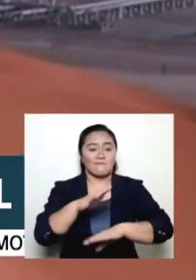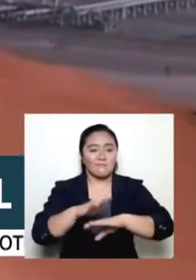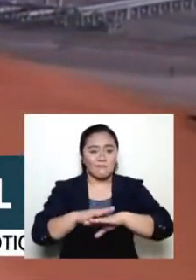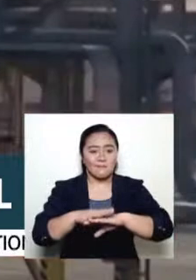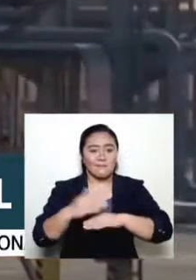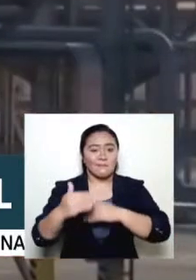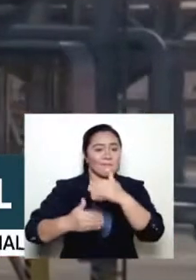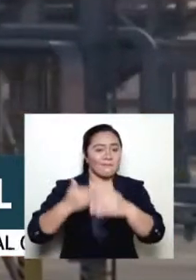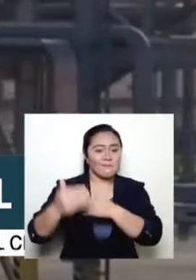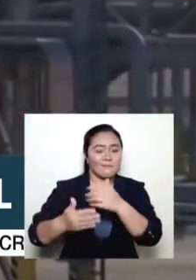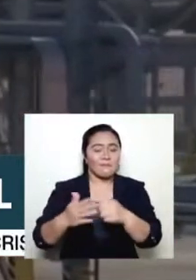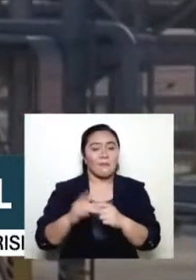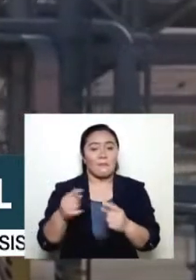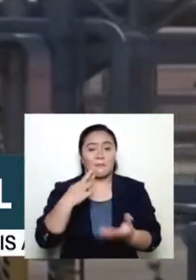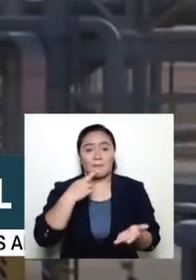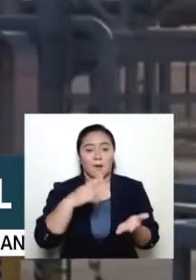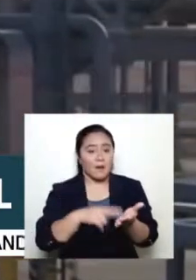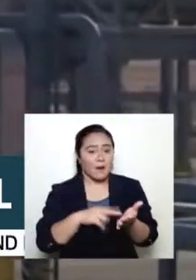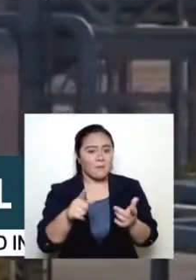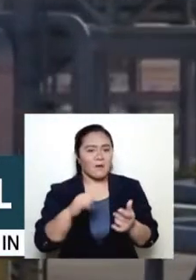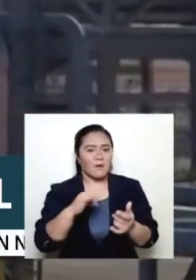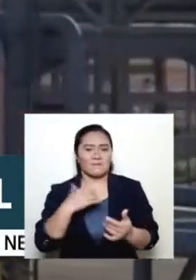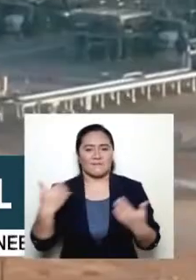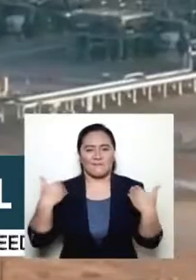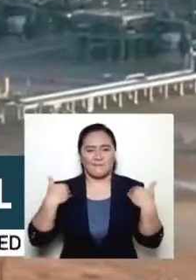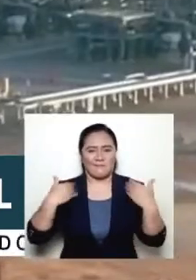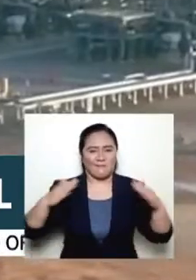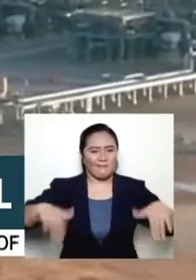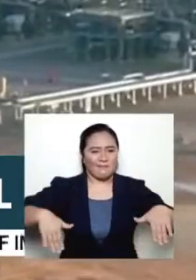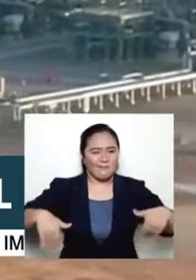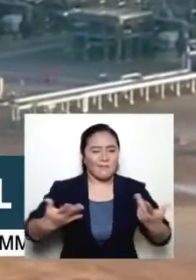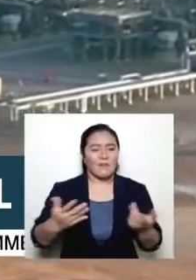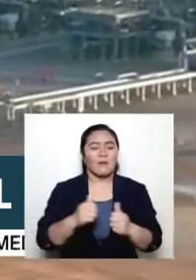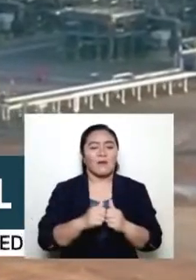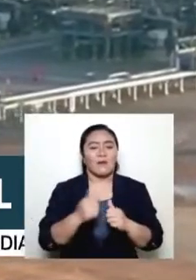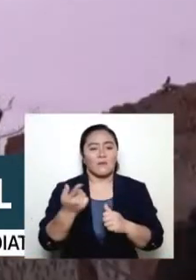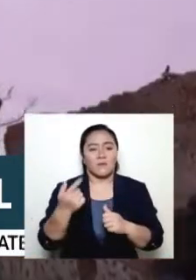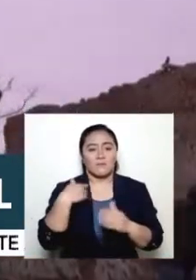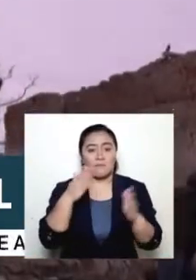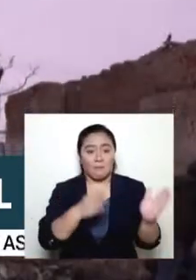report, but said it was premature speculation and that nothing was planned yet.